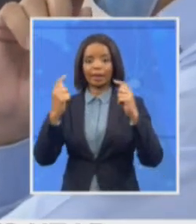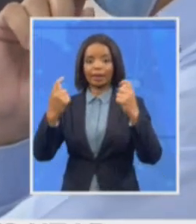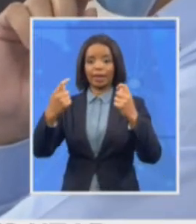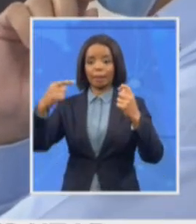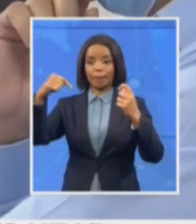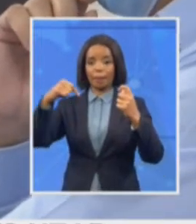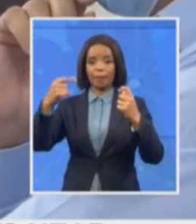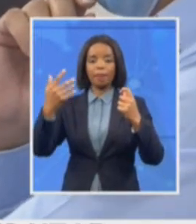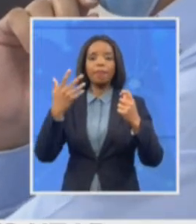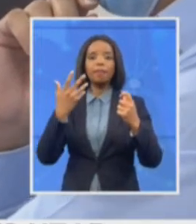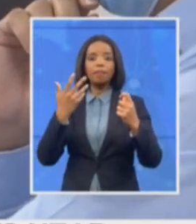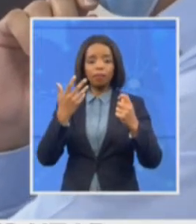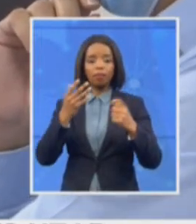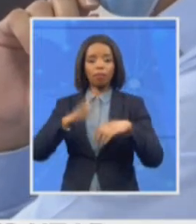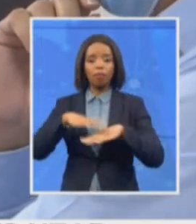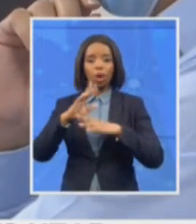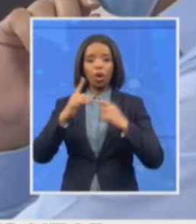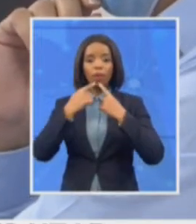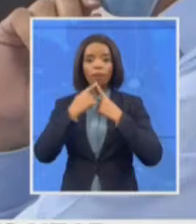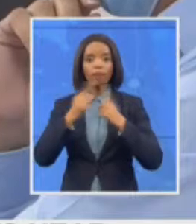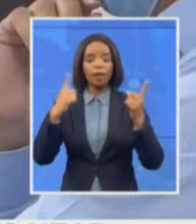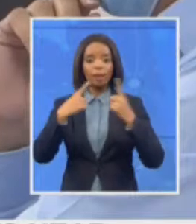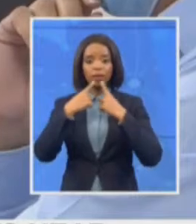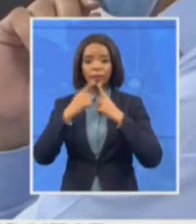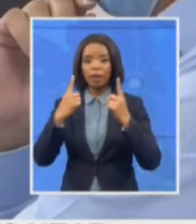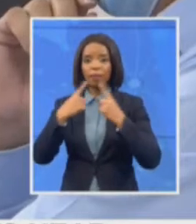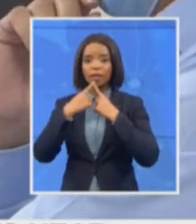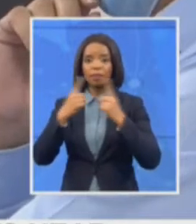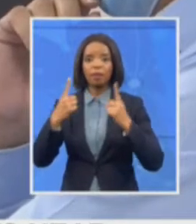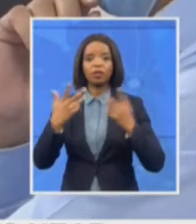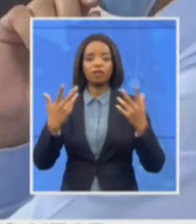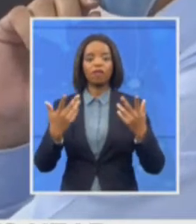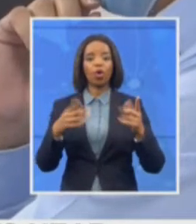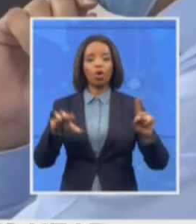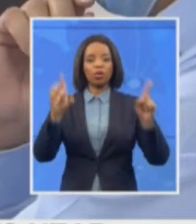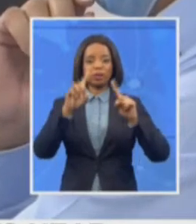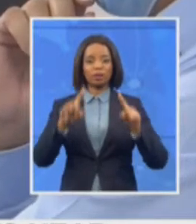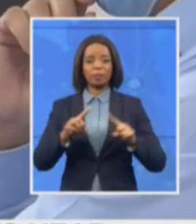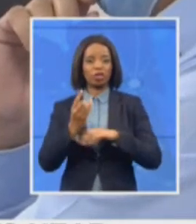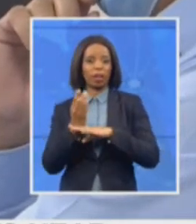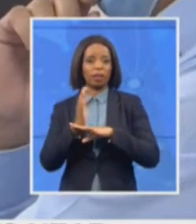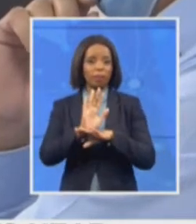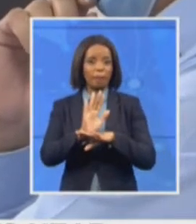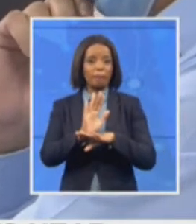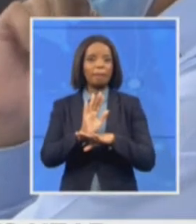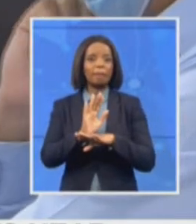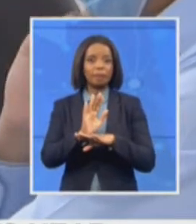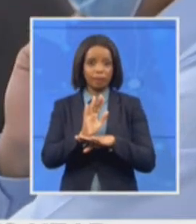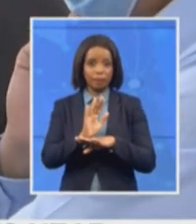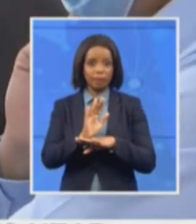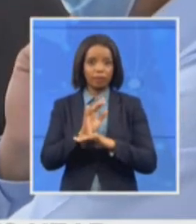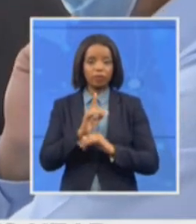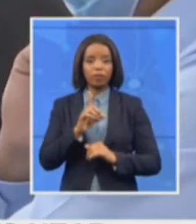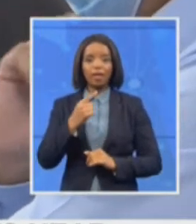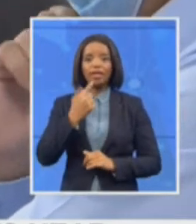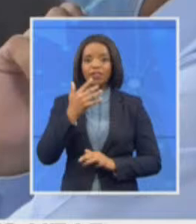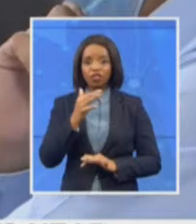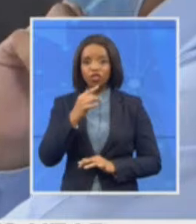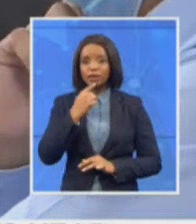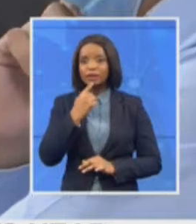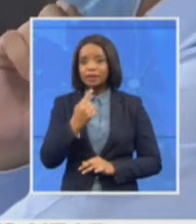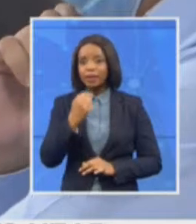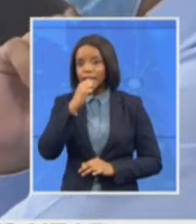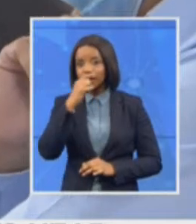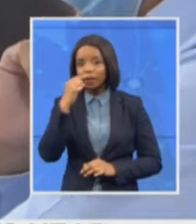special assignment investigative reports concerning, I will not say the name because that is what is confidential, but this is the private